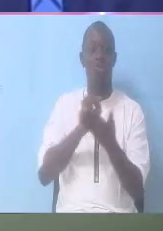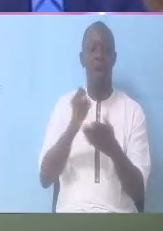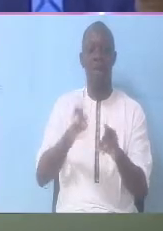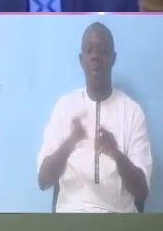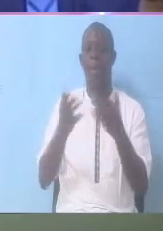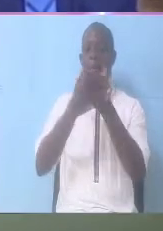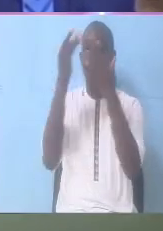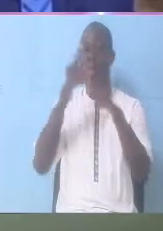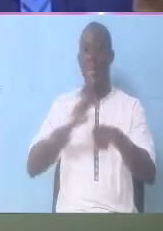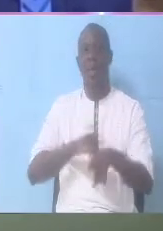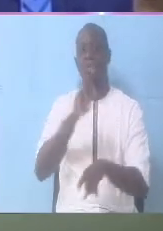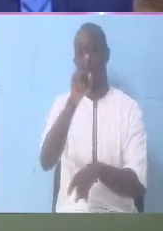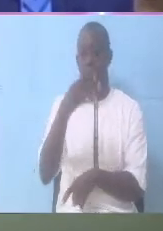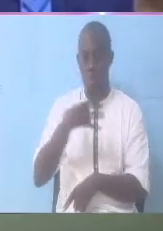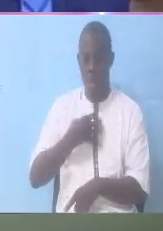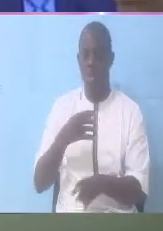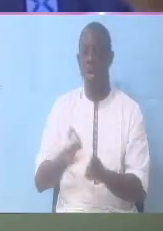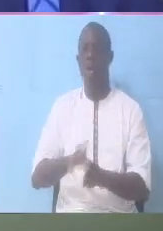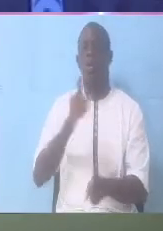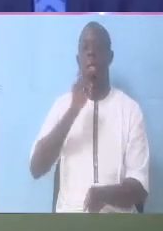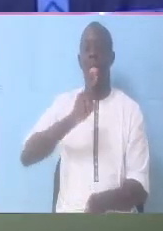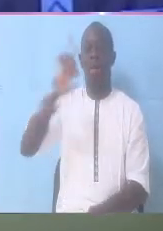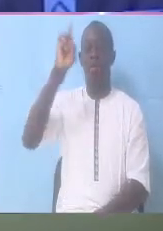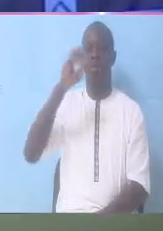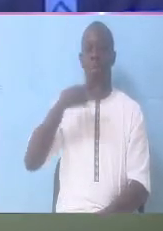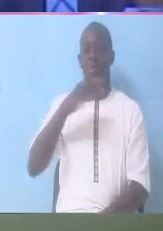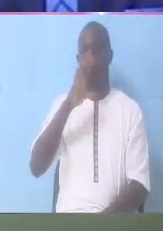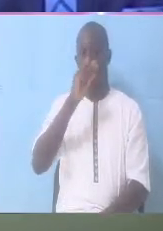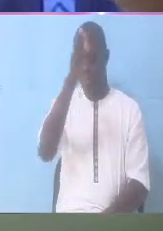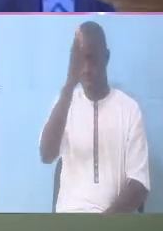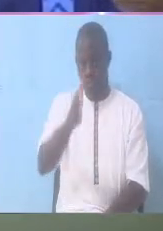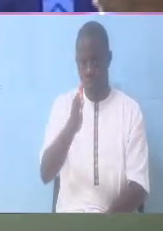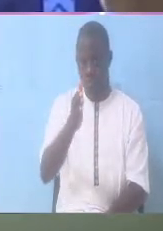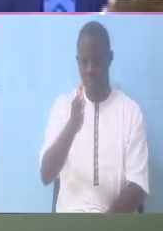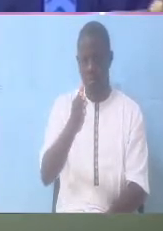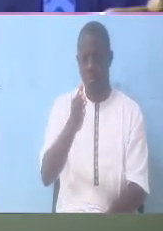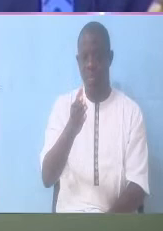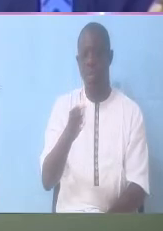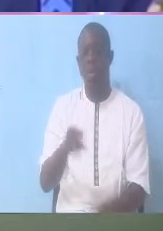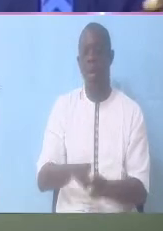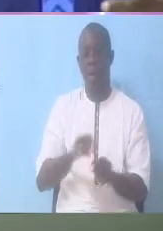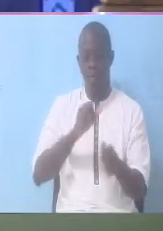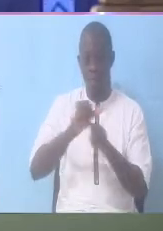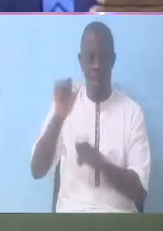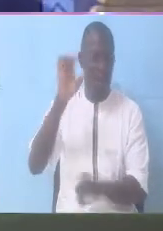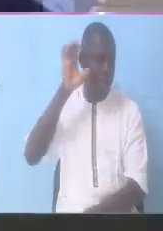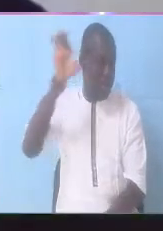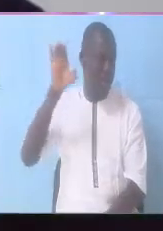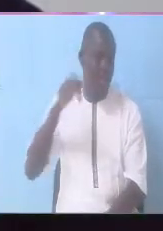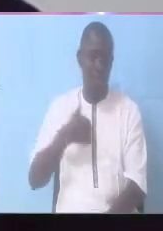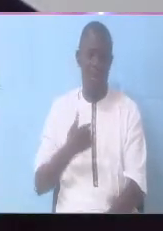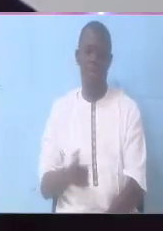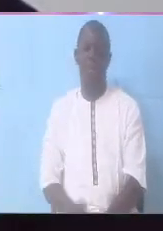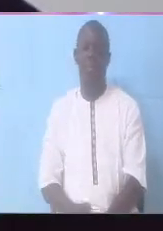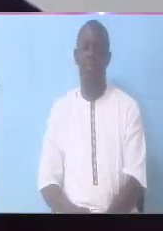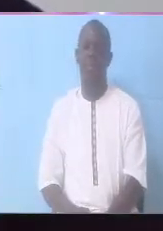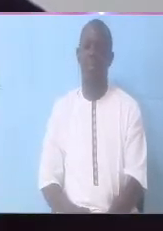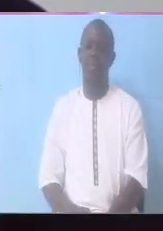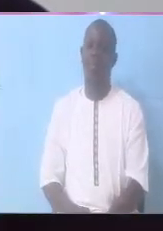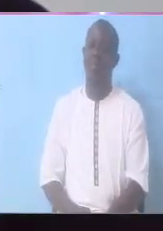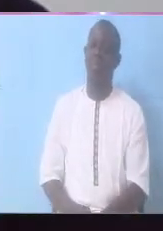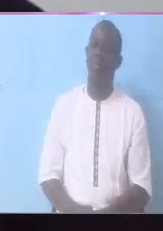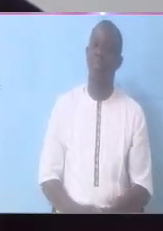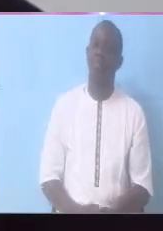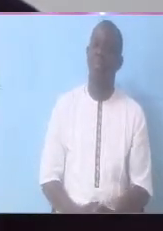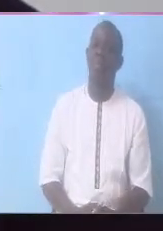speak the truth. That's what I'm saying. He said, just hear me out. Let them deal with them. So it means the orders